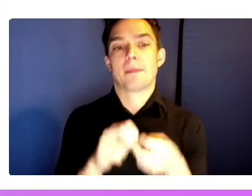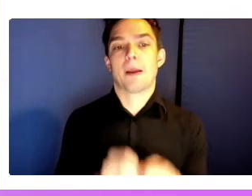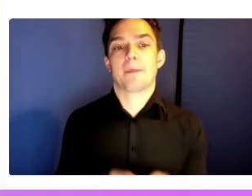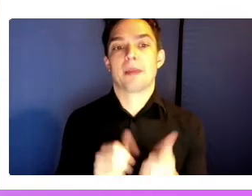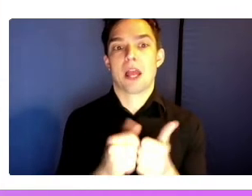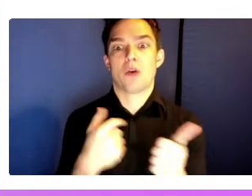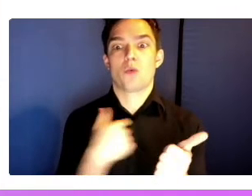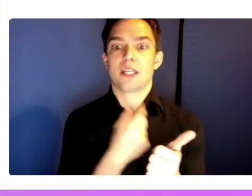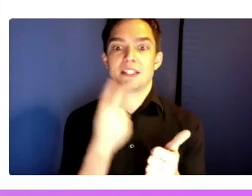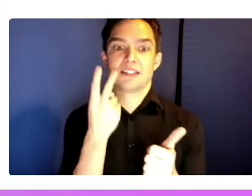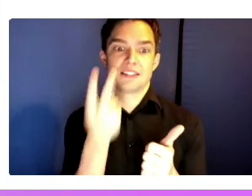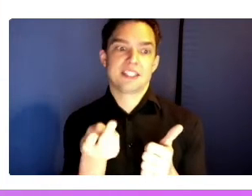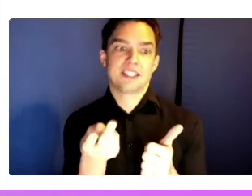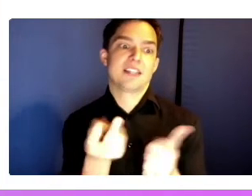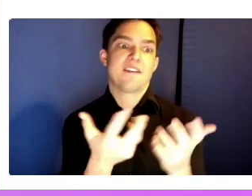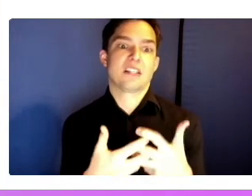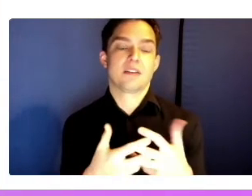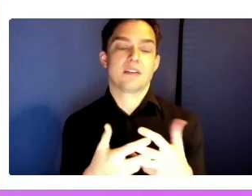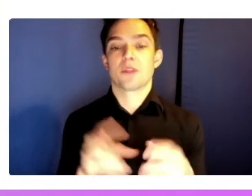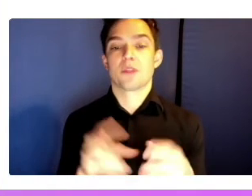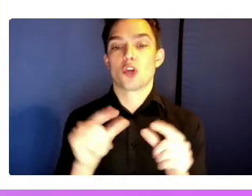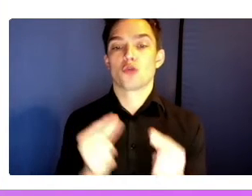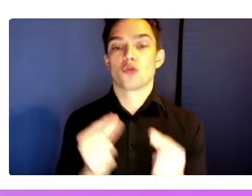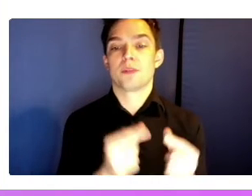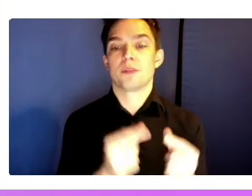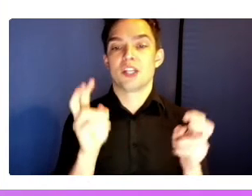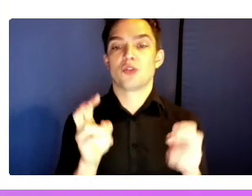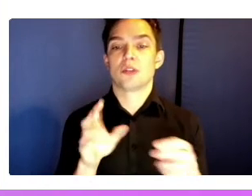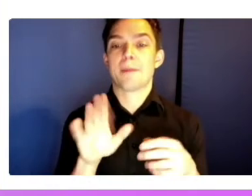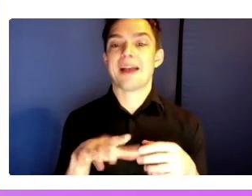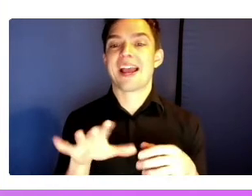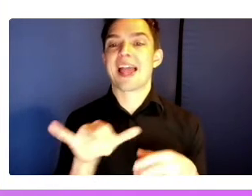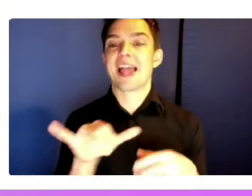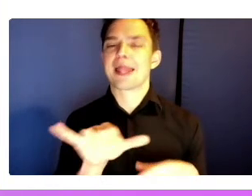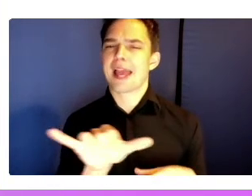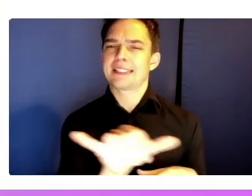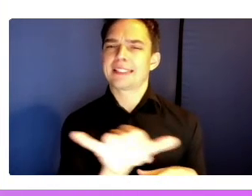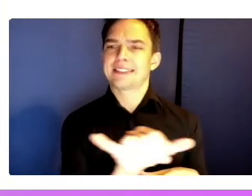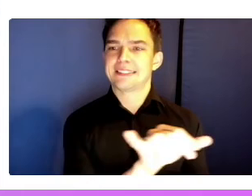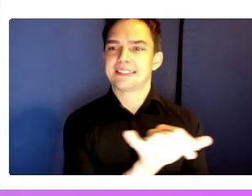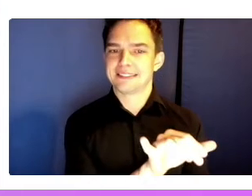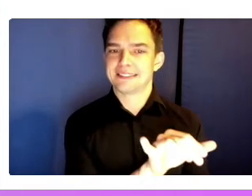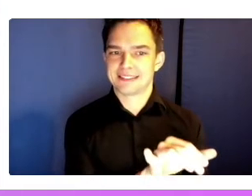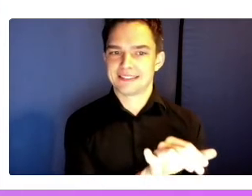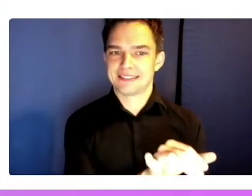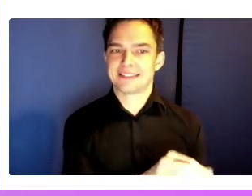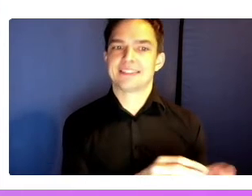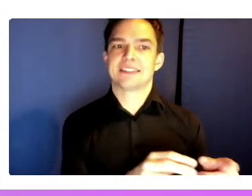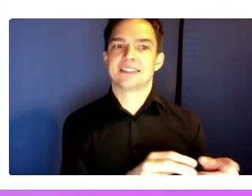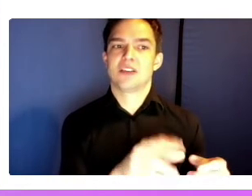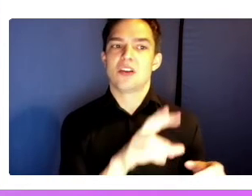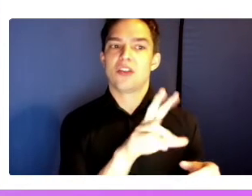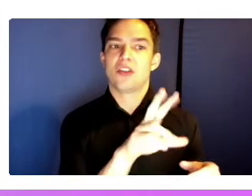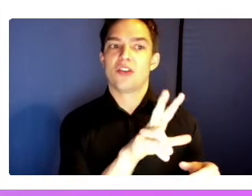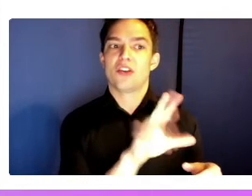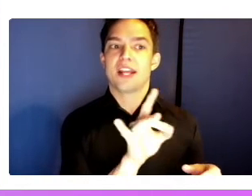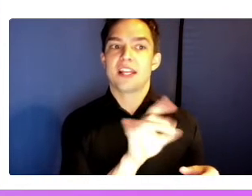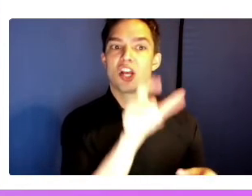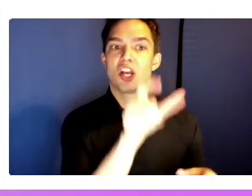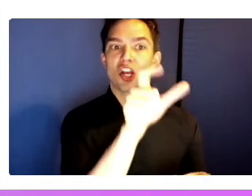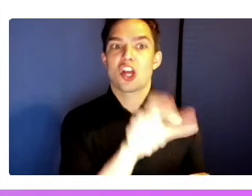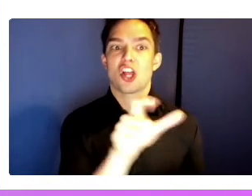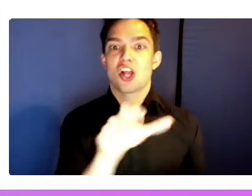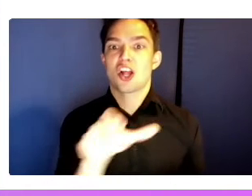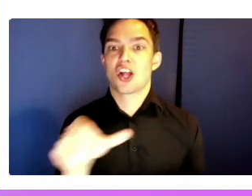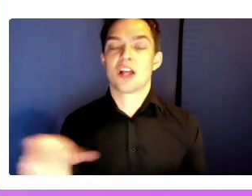however we see fit and group issues by their likeness. We went from 38 columns in our